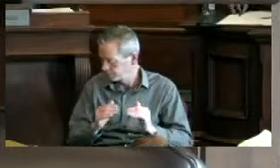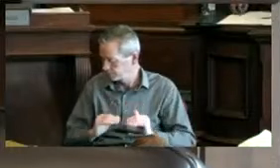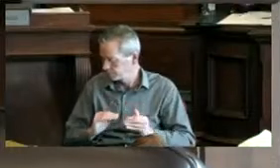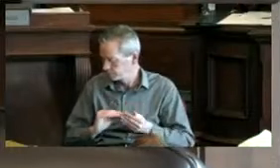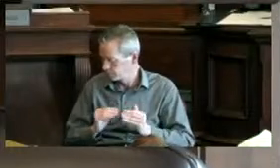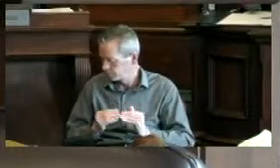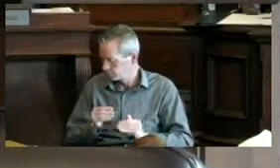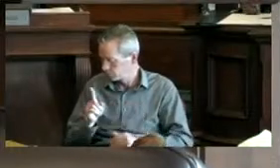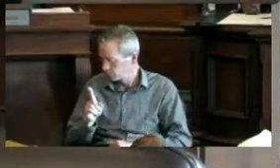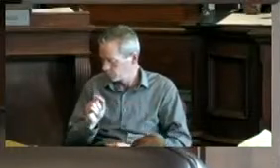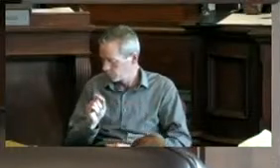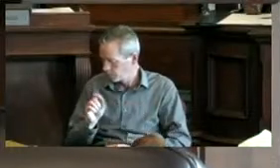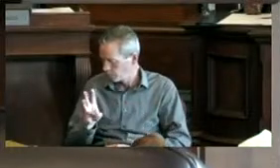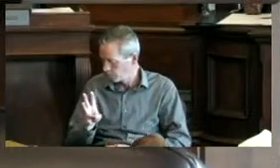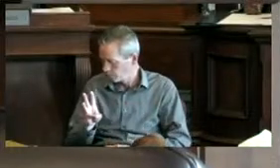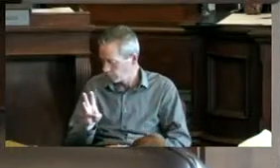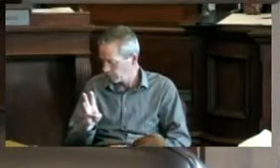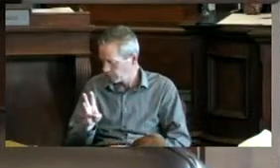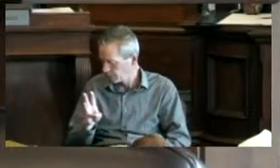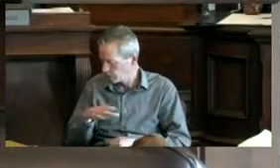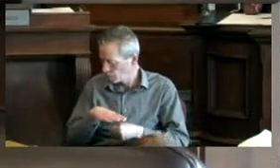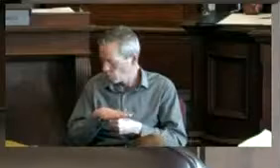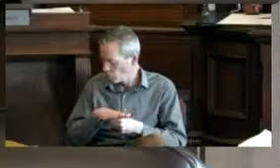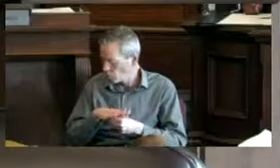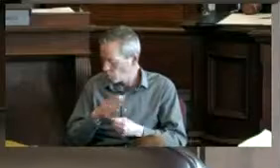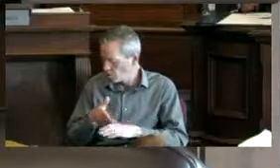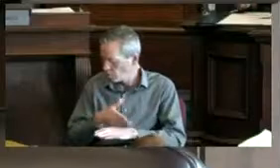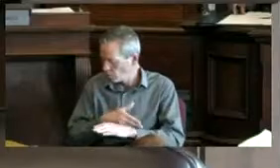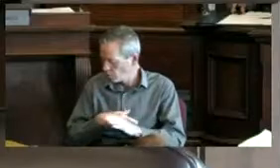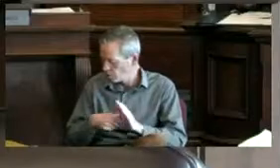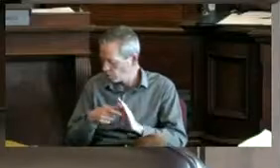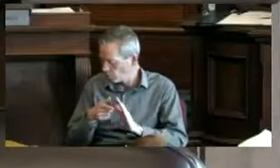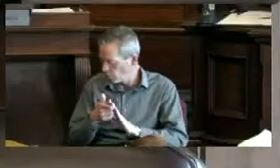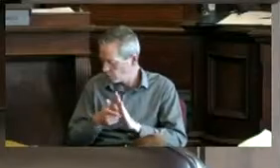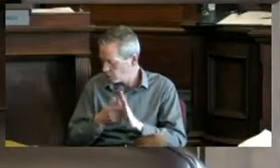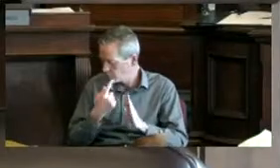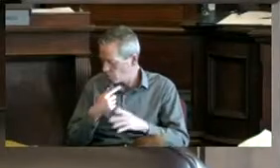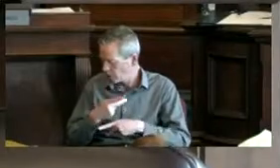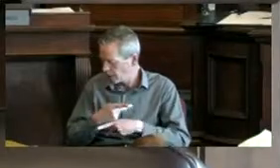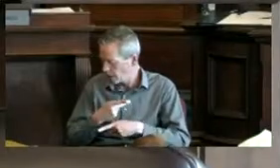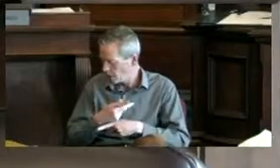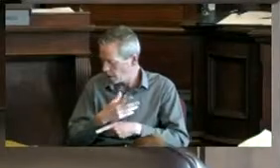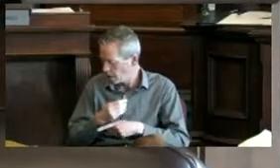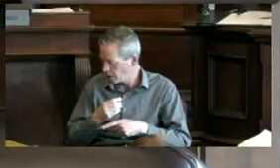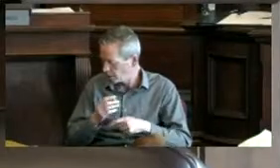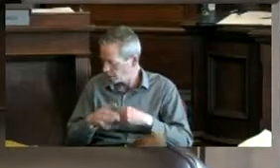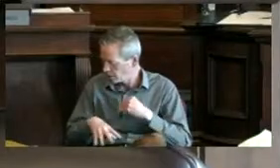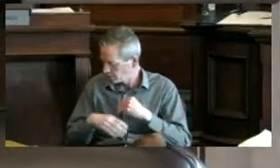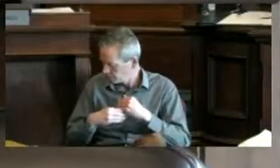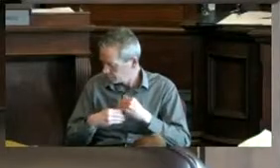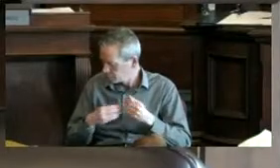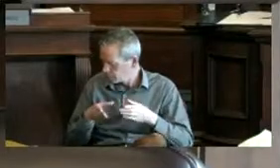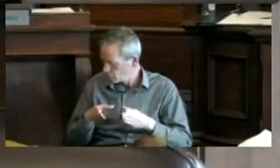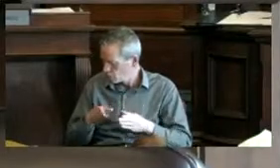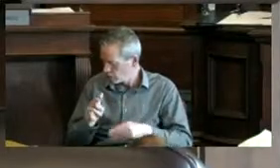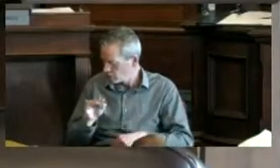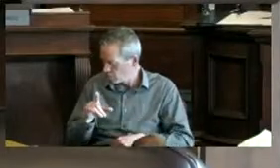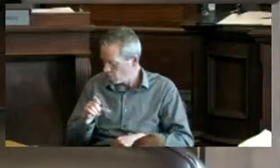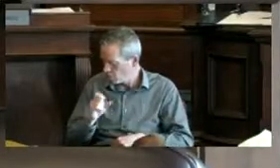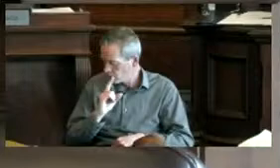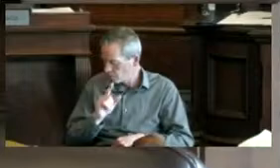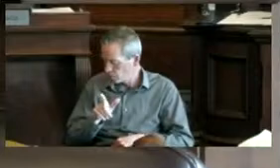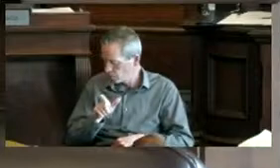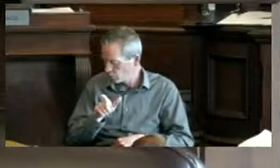carries. Introductory number 106, a local improvement ordinance for the care and embellishment of street malls